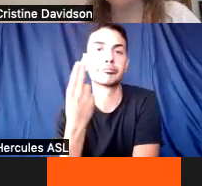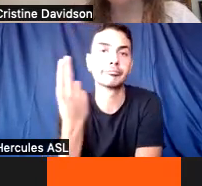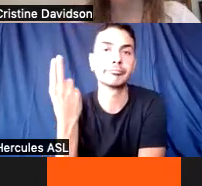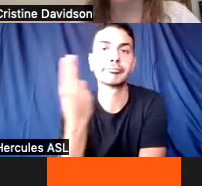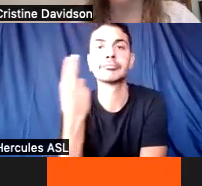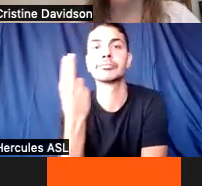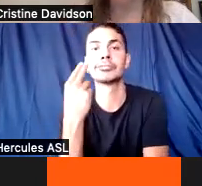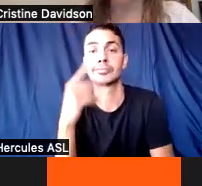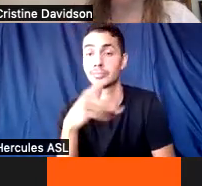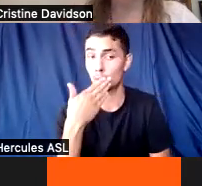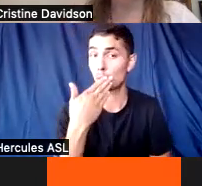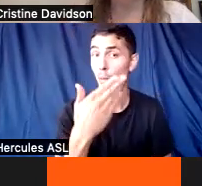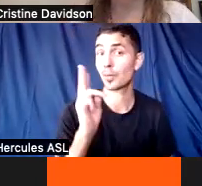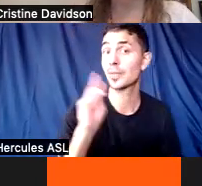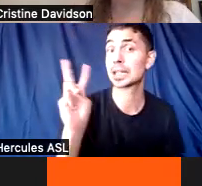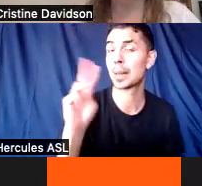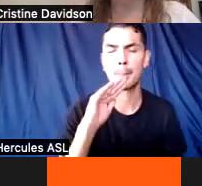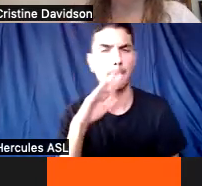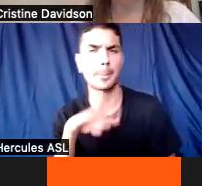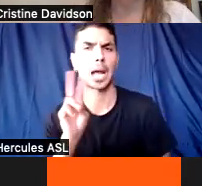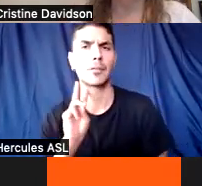bad victim.